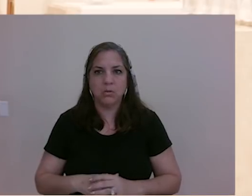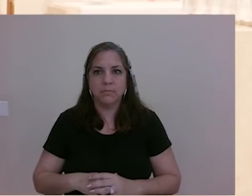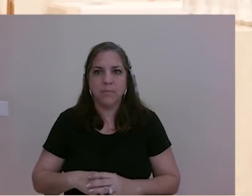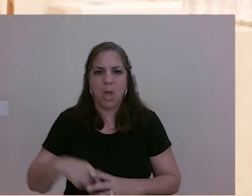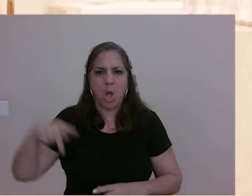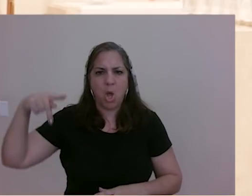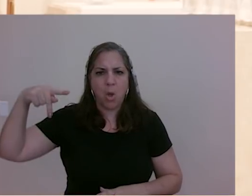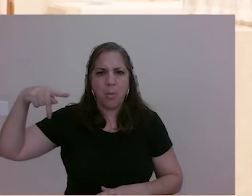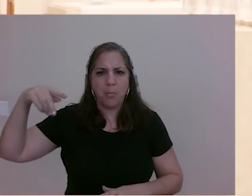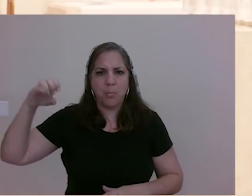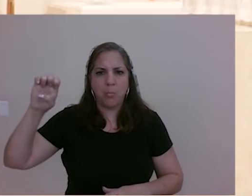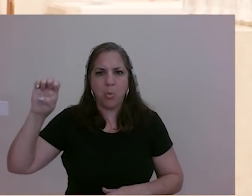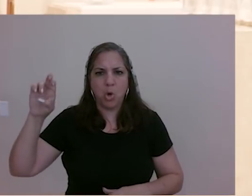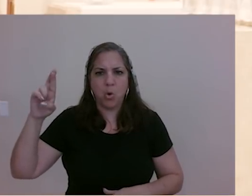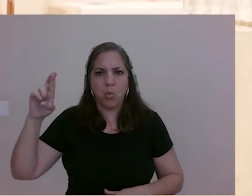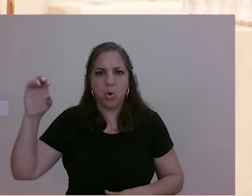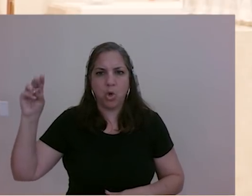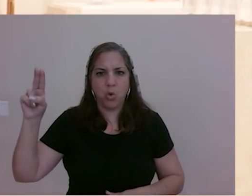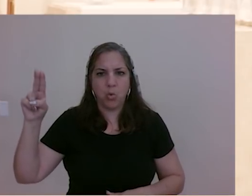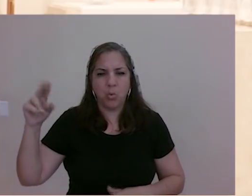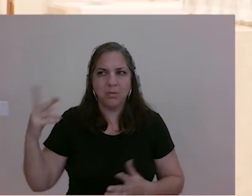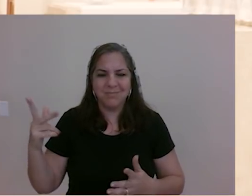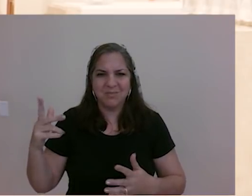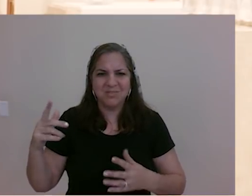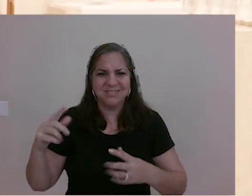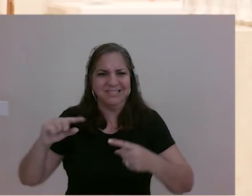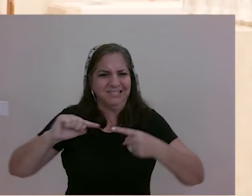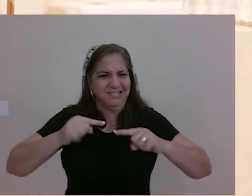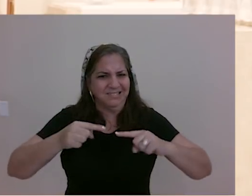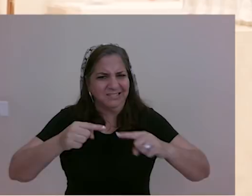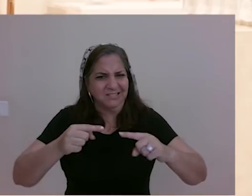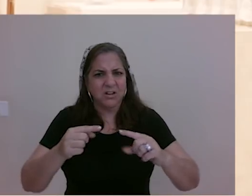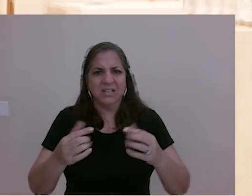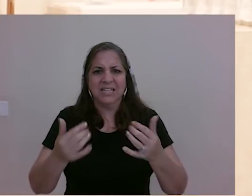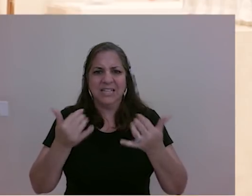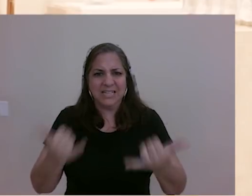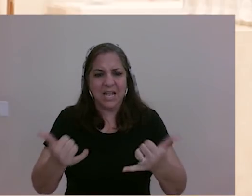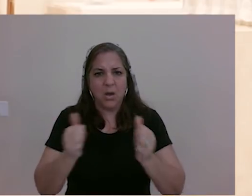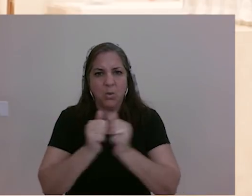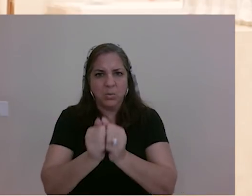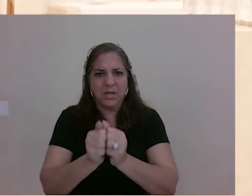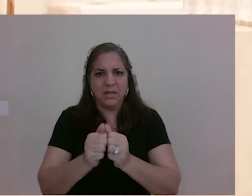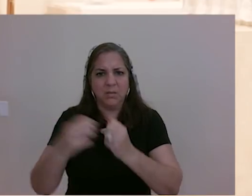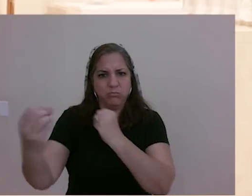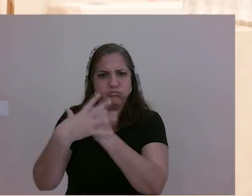a few weeks ago, visited the family, and they're really struggling now with the coronavirus there.